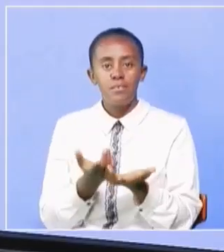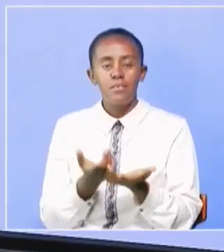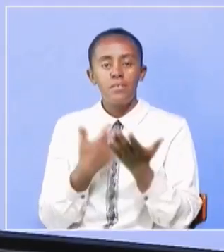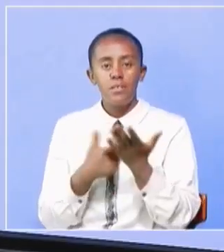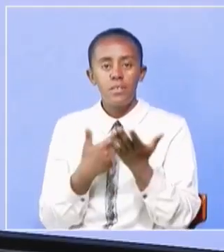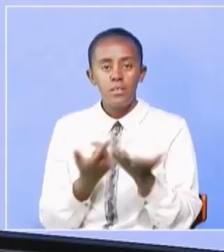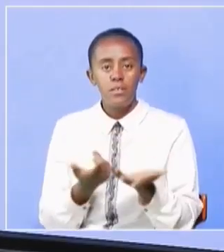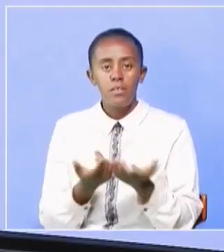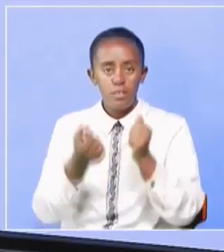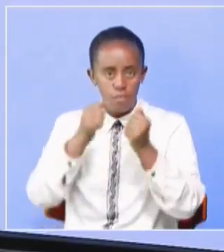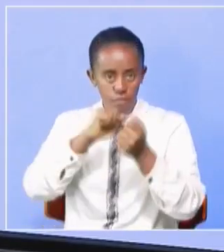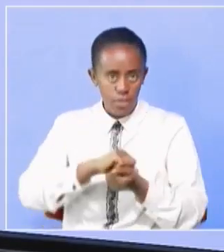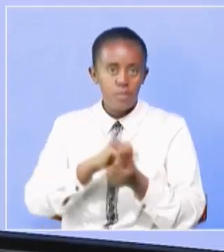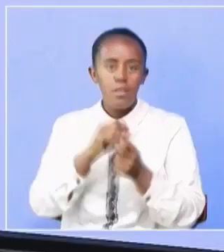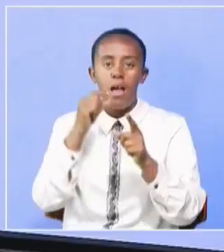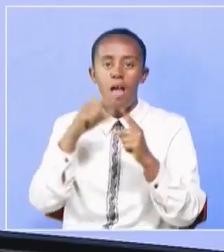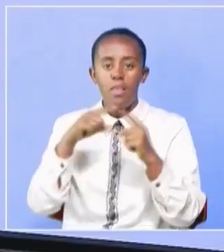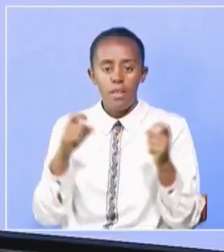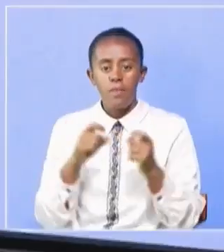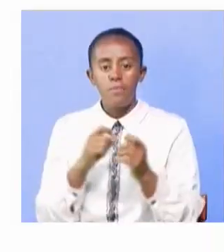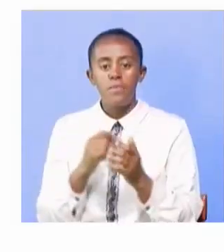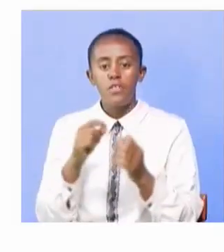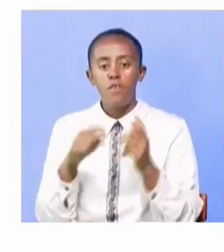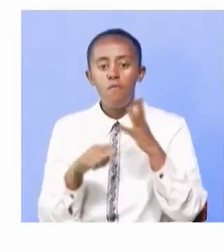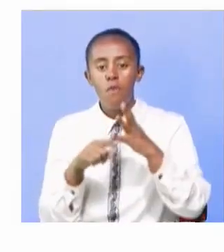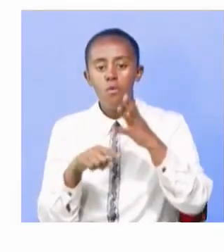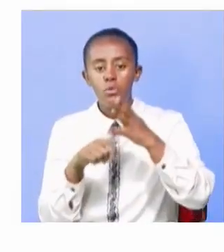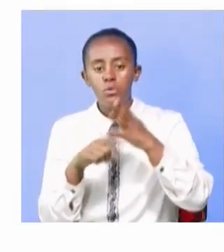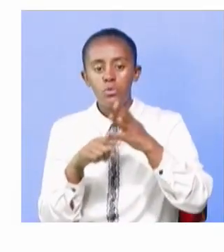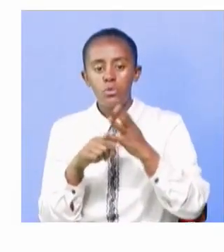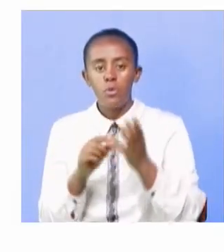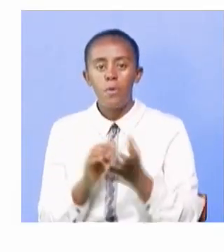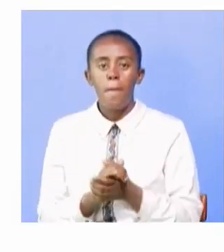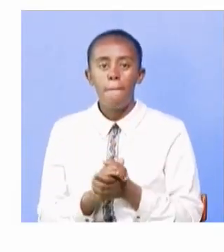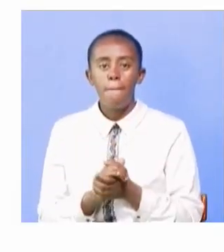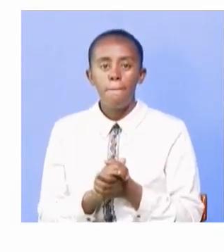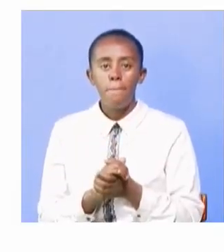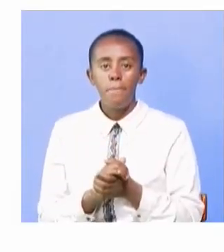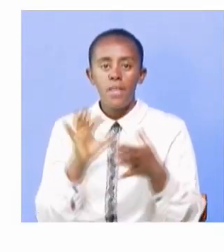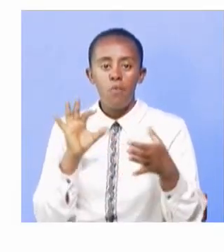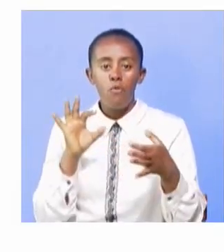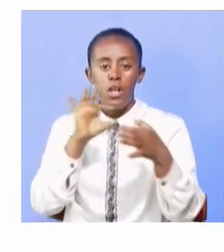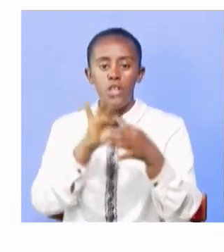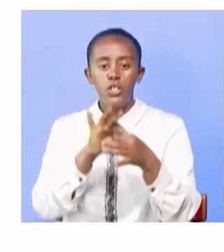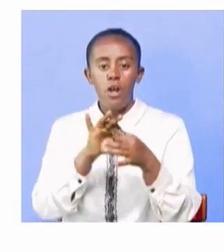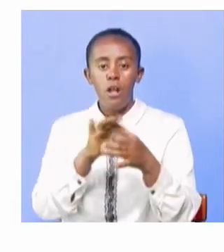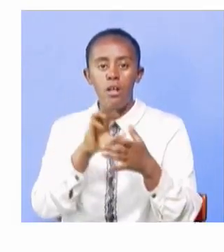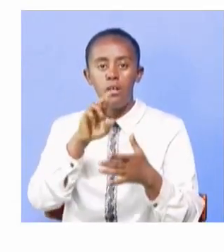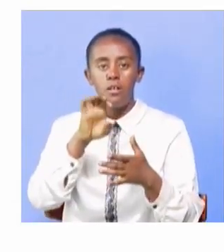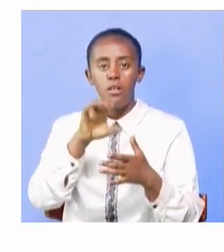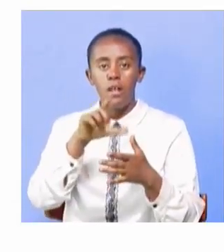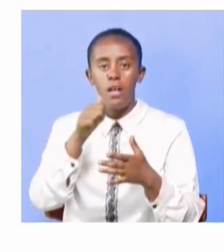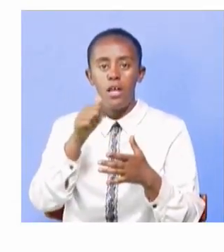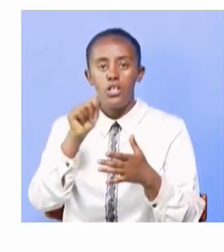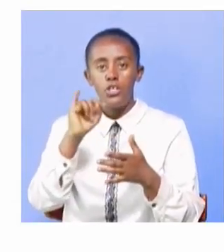use reverse antonyms. The fourth one is relational